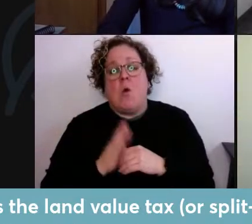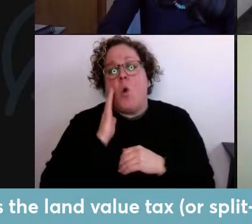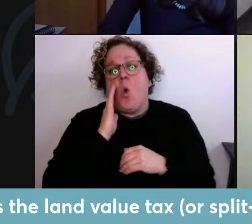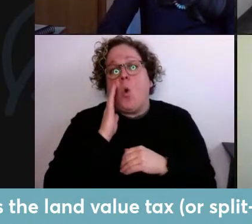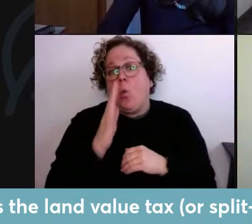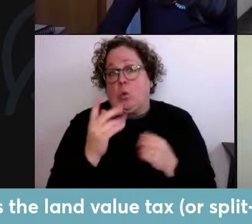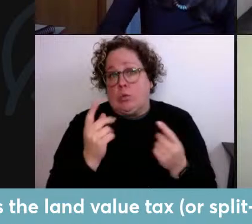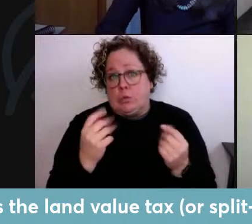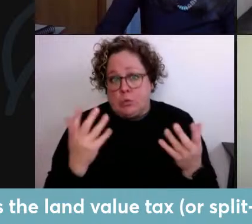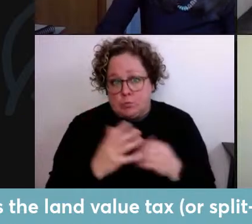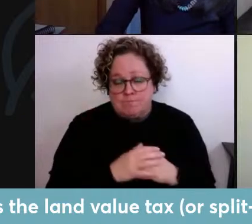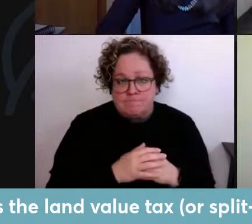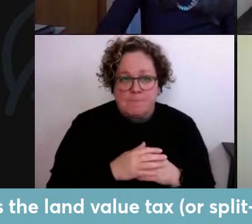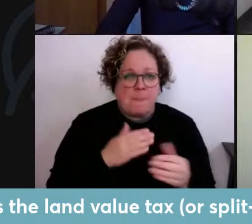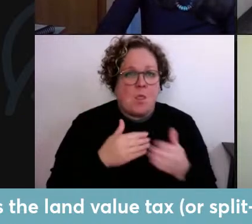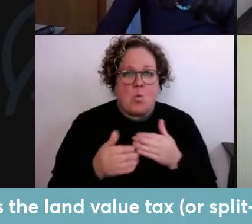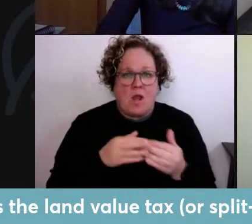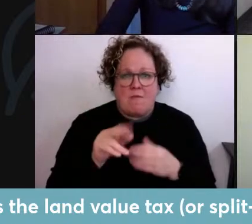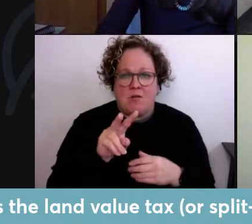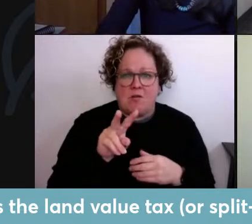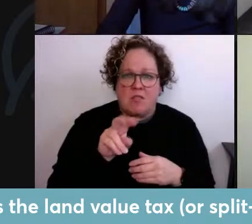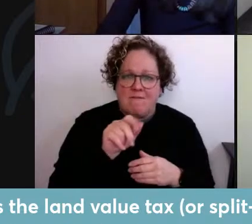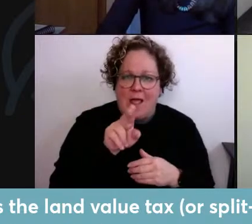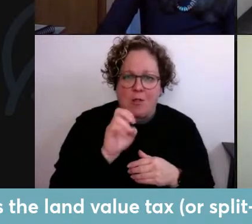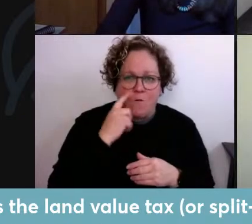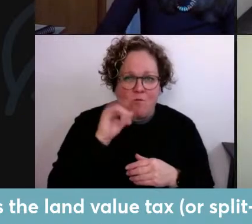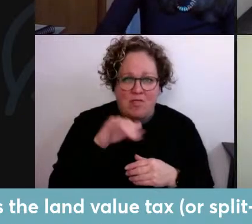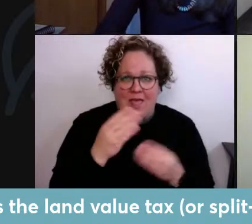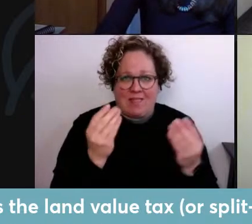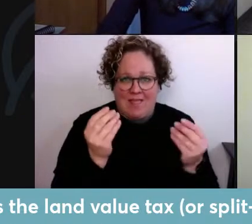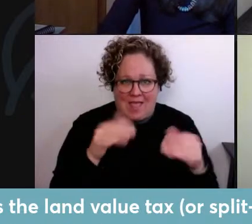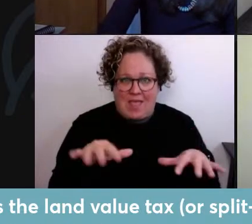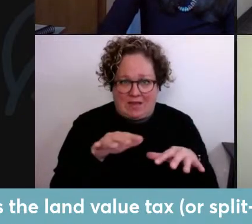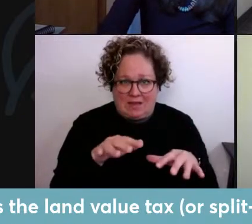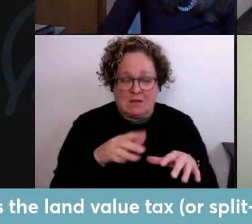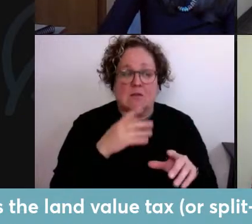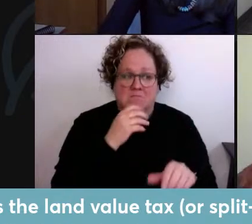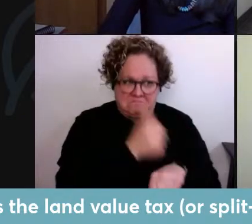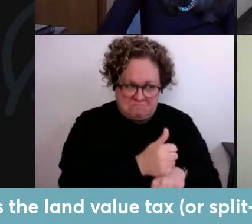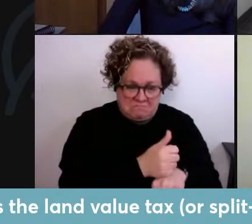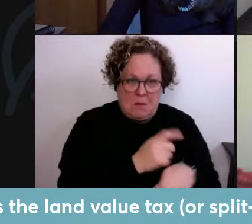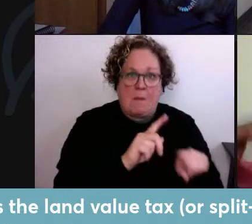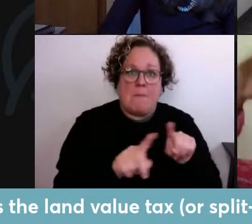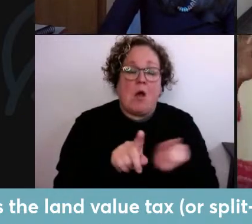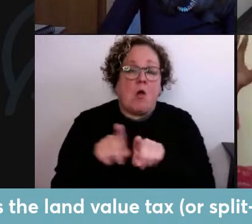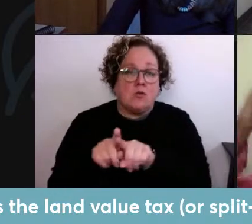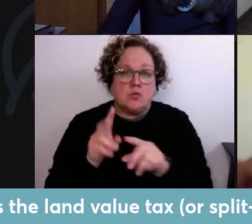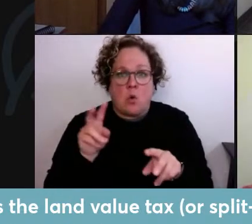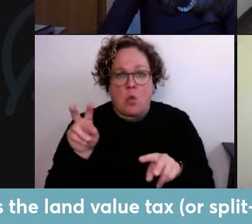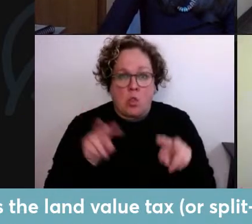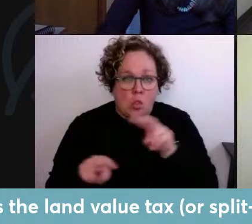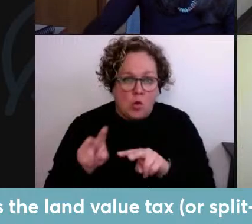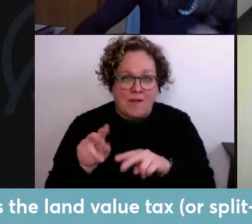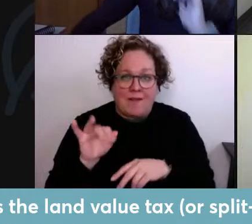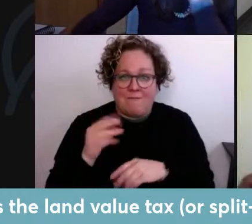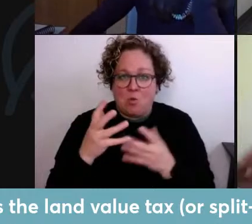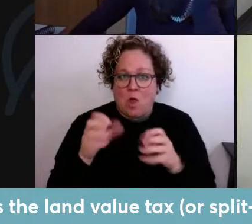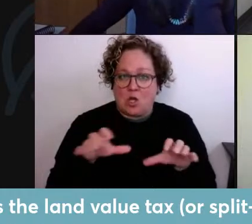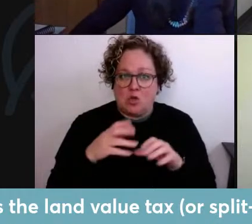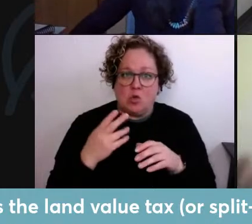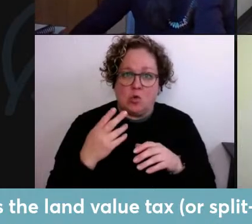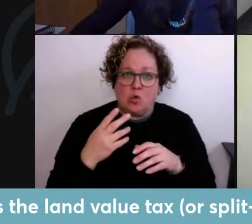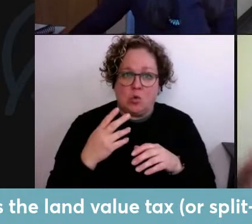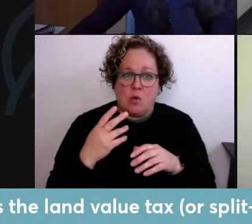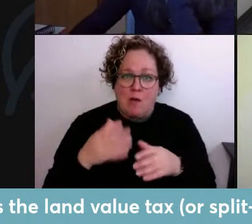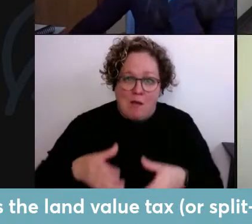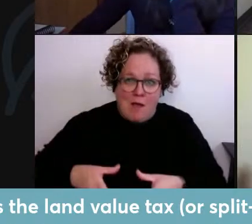is whatever the value of the land is that, but then looking at, so if you want to do a high rise or you want